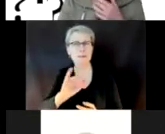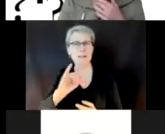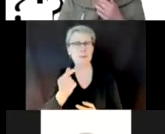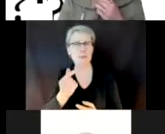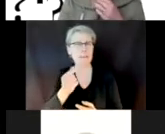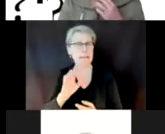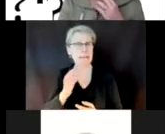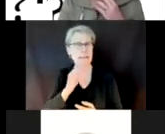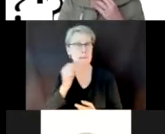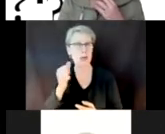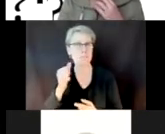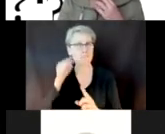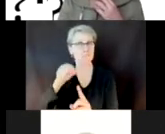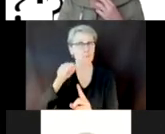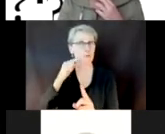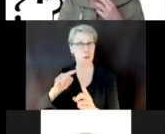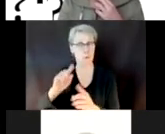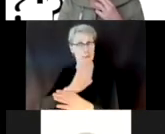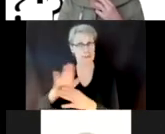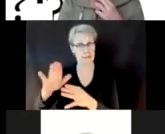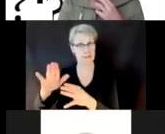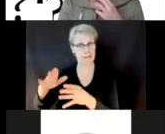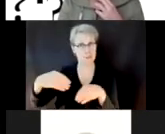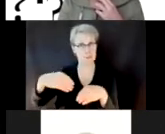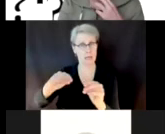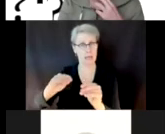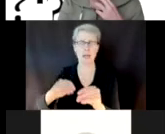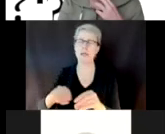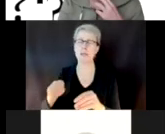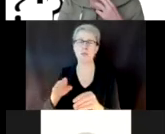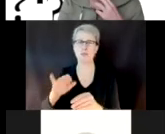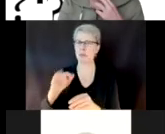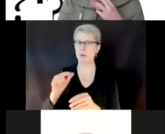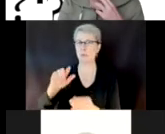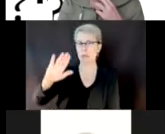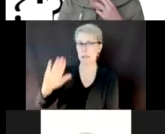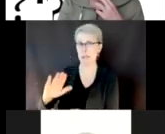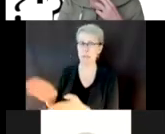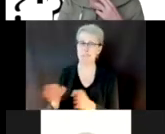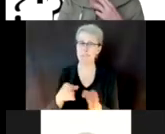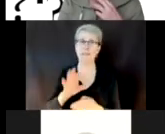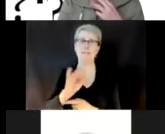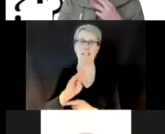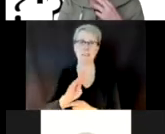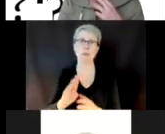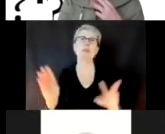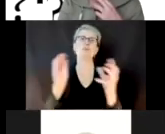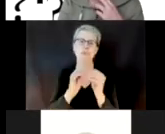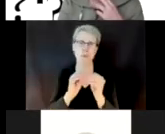commerce. I would say choose a different channel for that. Facebook can be really, really good for driving to